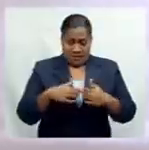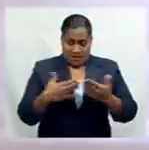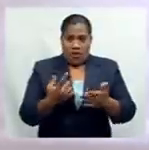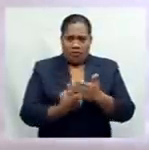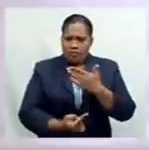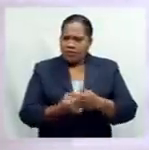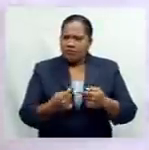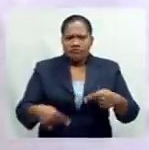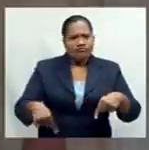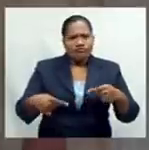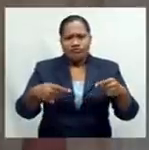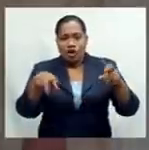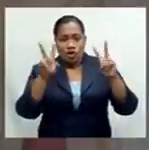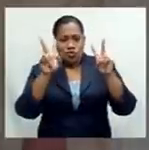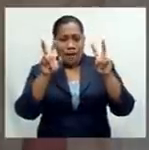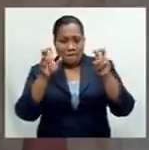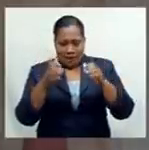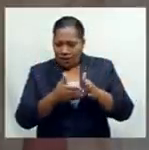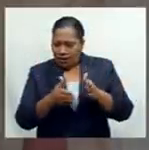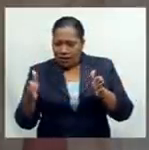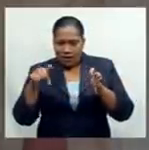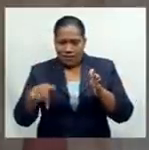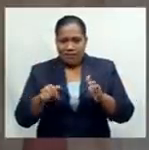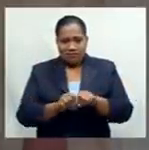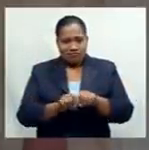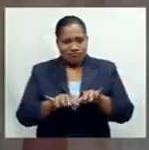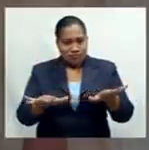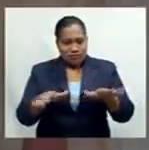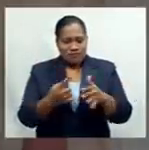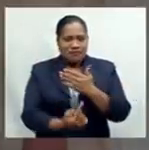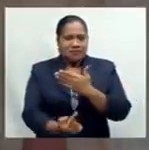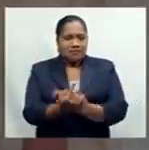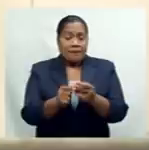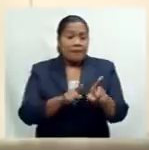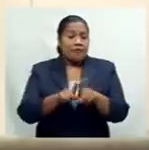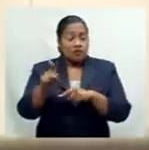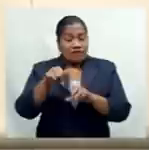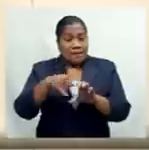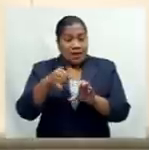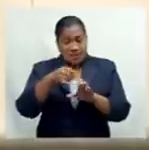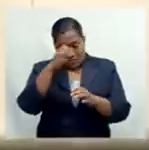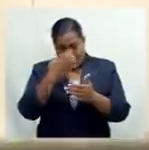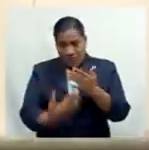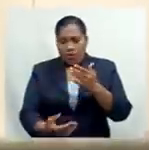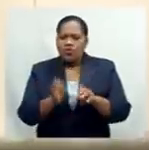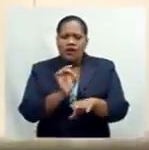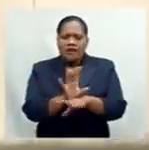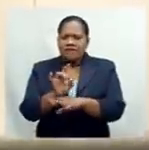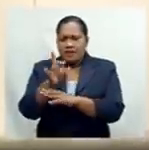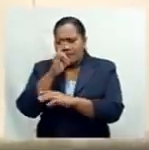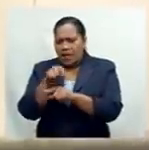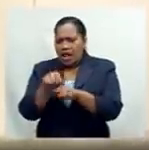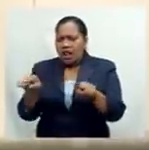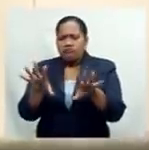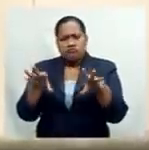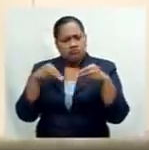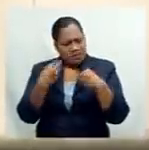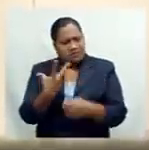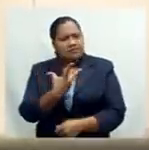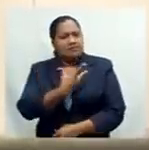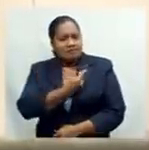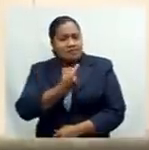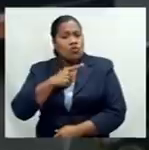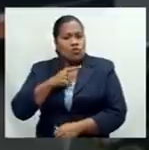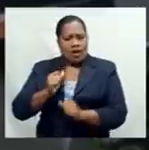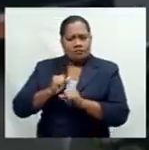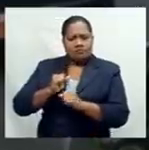this outbreak. However, both of these medical experts are advising people to take the vaccine as it prevents people from